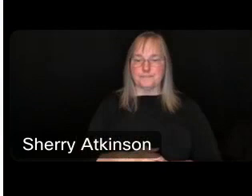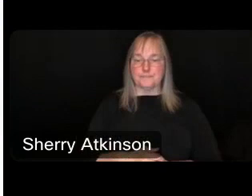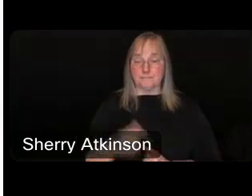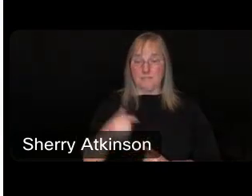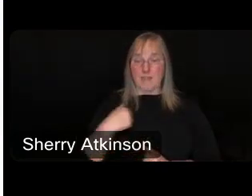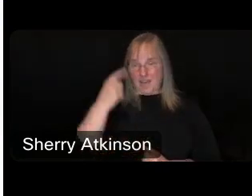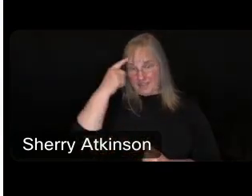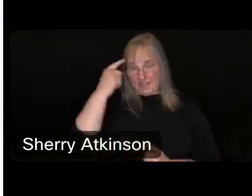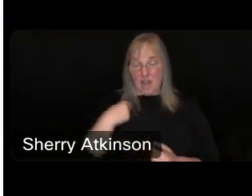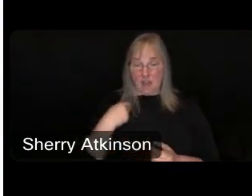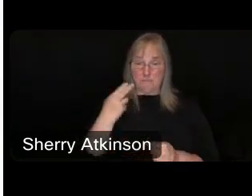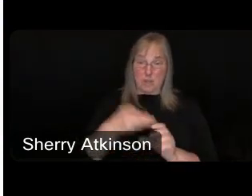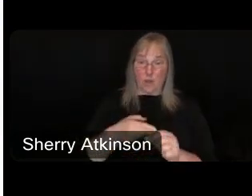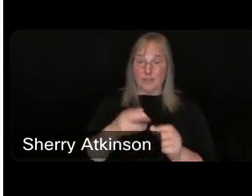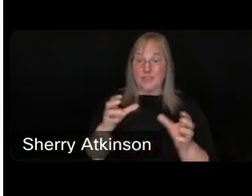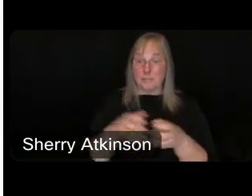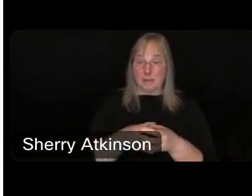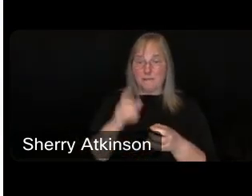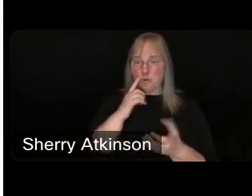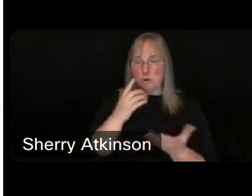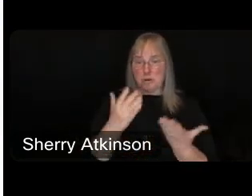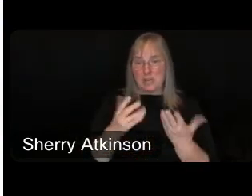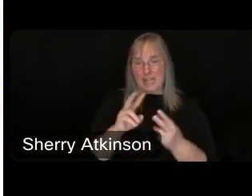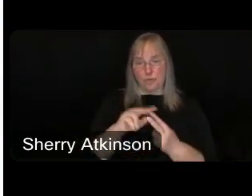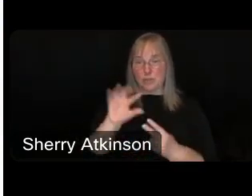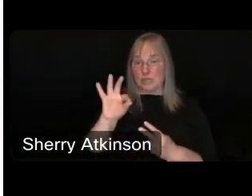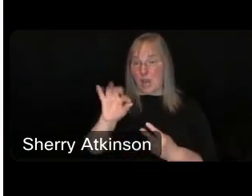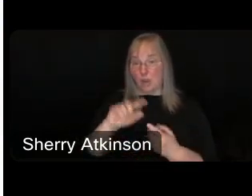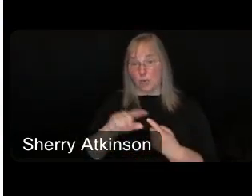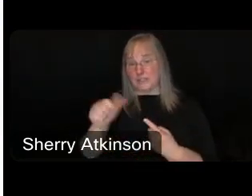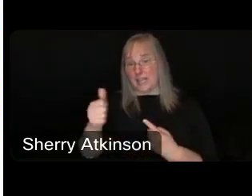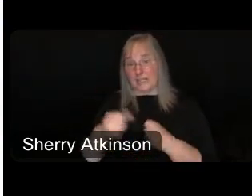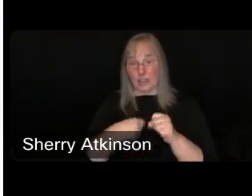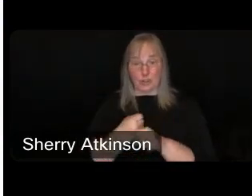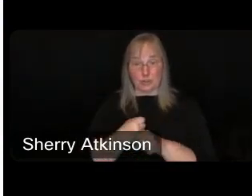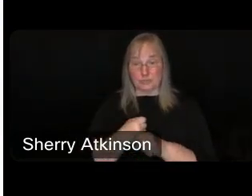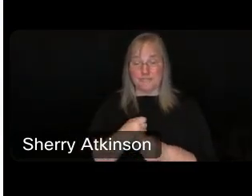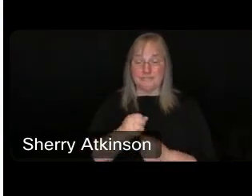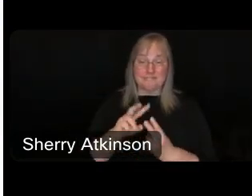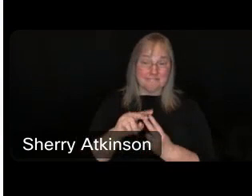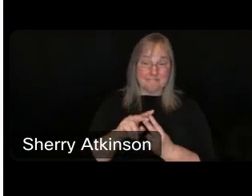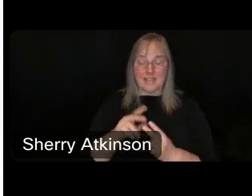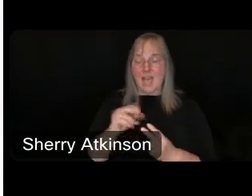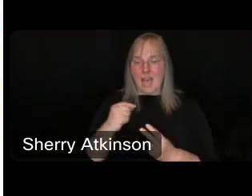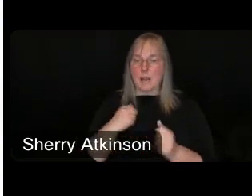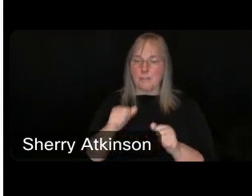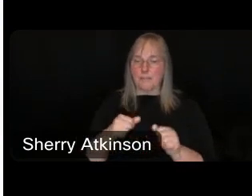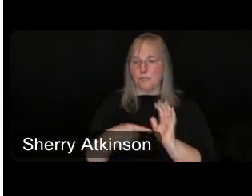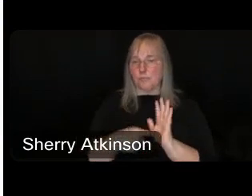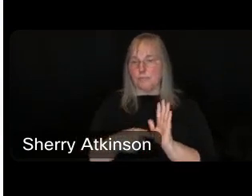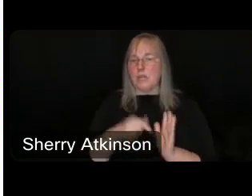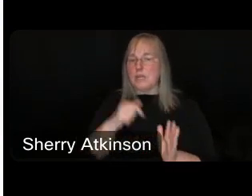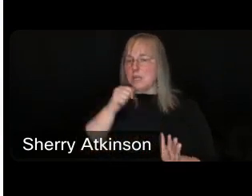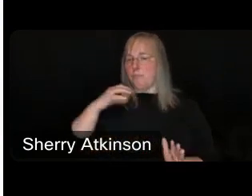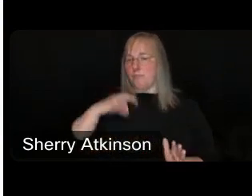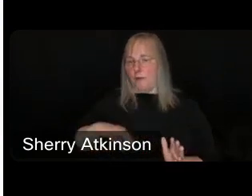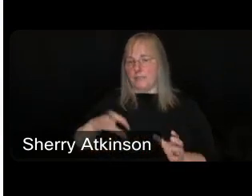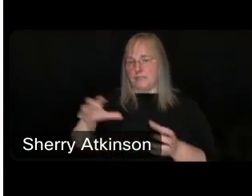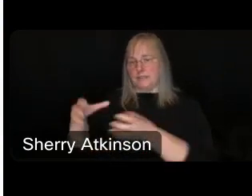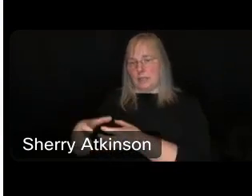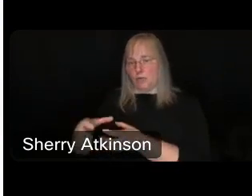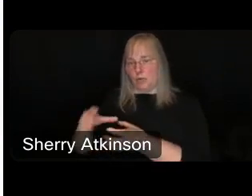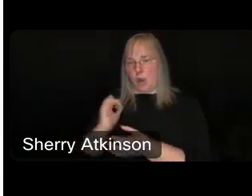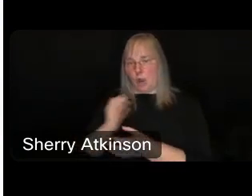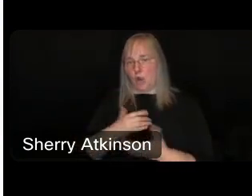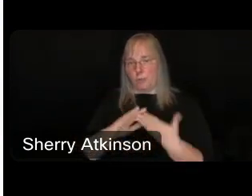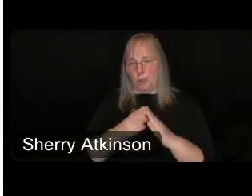the committee now for either 9 or 10 years, and I probably represent the nonprofit sector of our community, and I'm currently